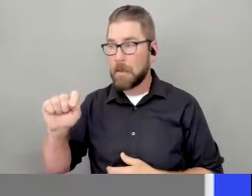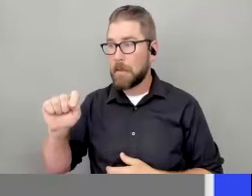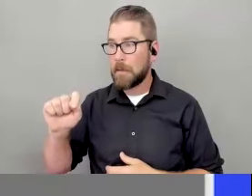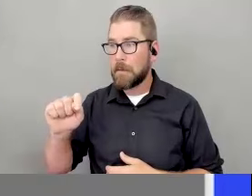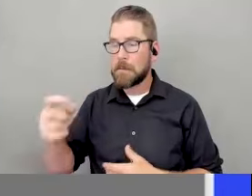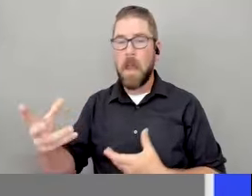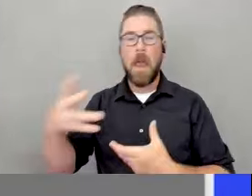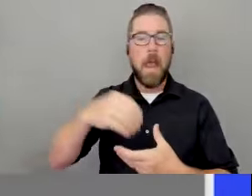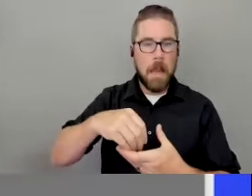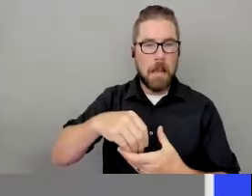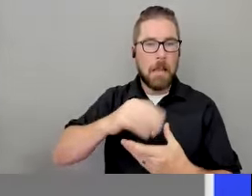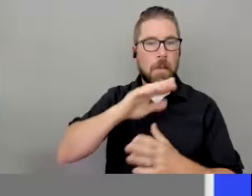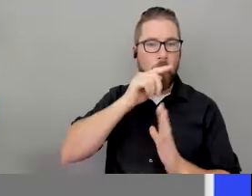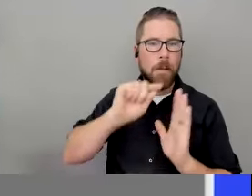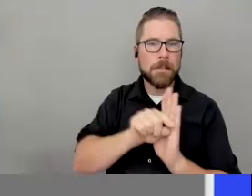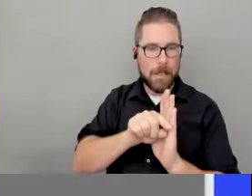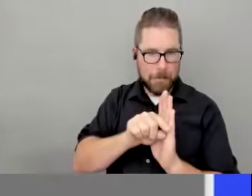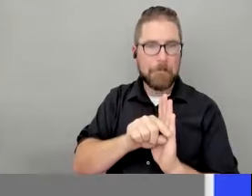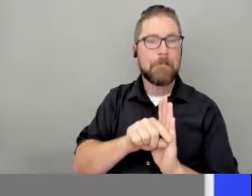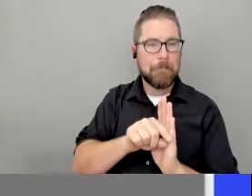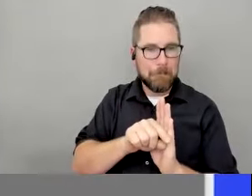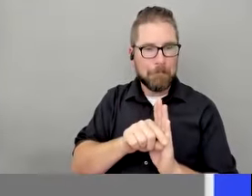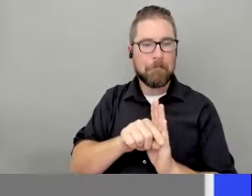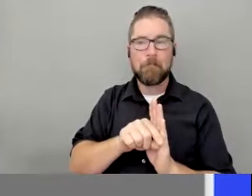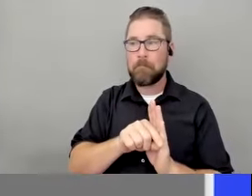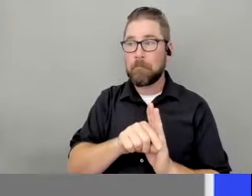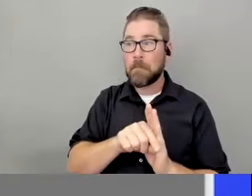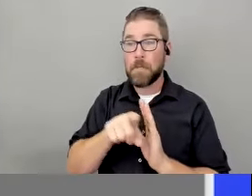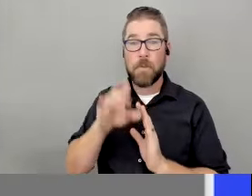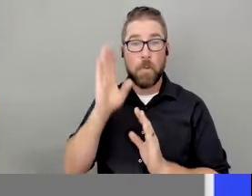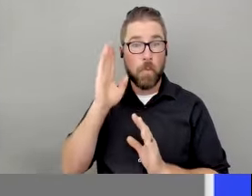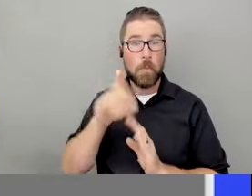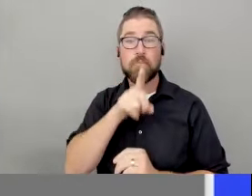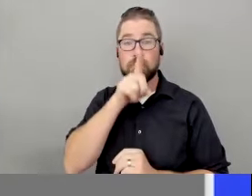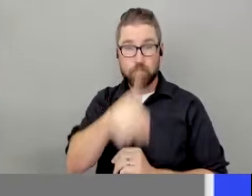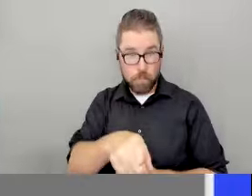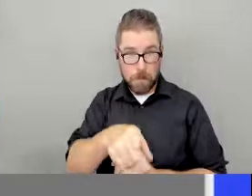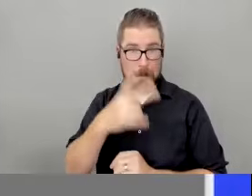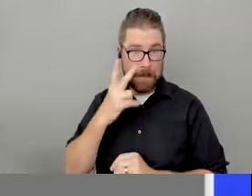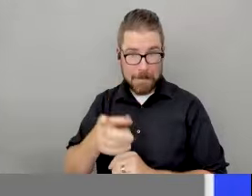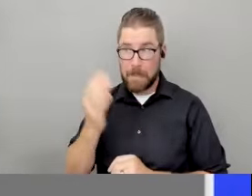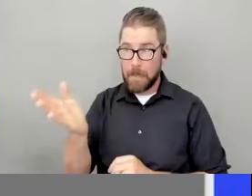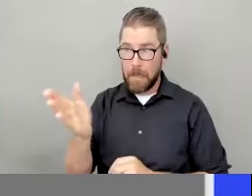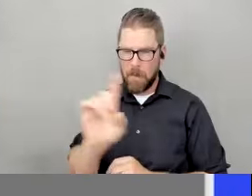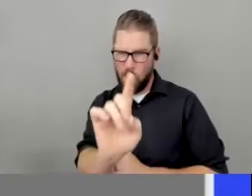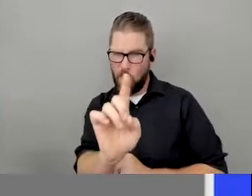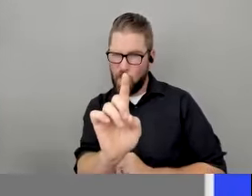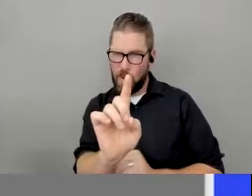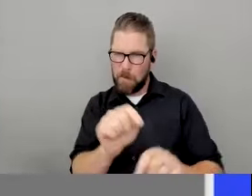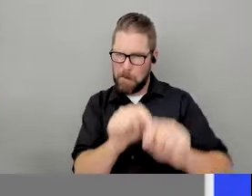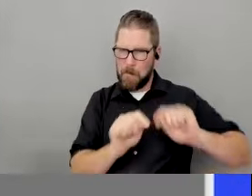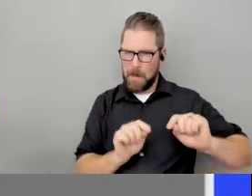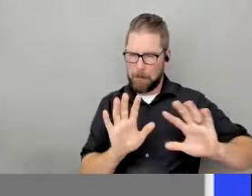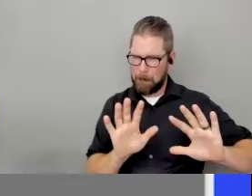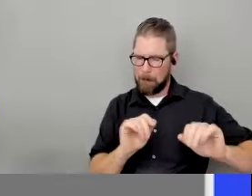So now in my assignment, you'll literally see this right here. Hold on, we got one more thing to do.